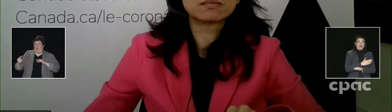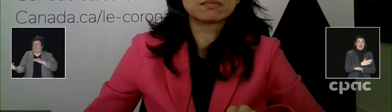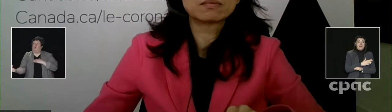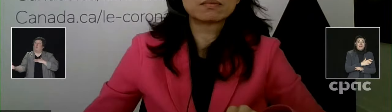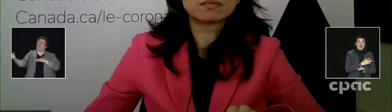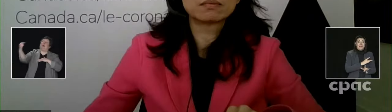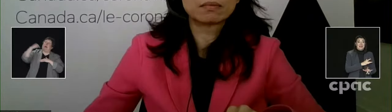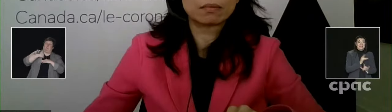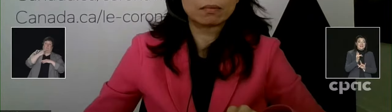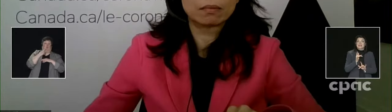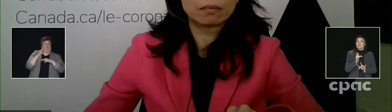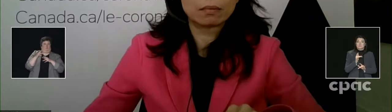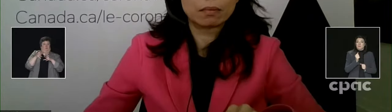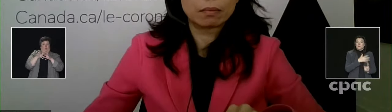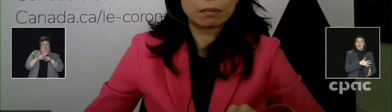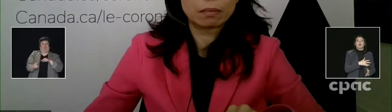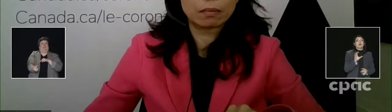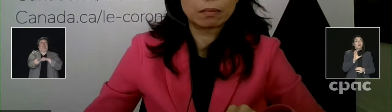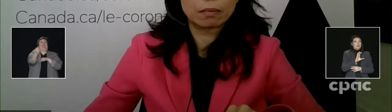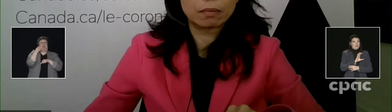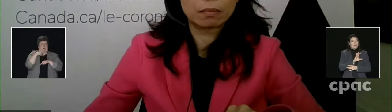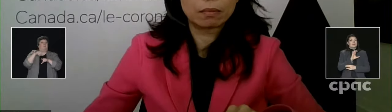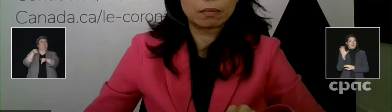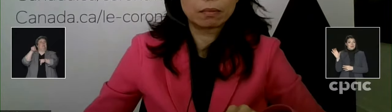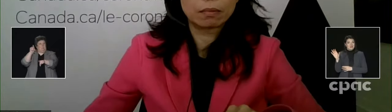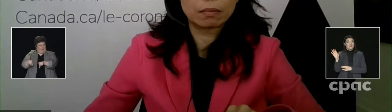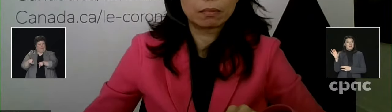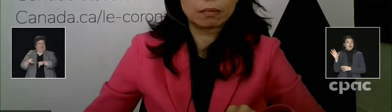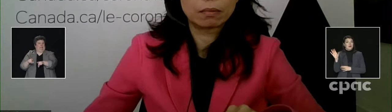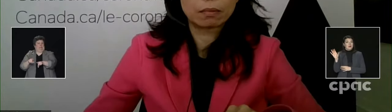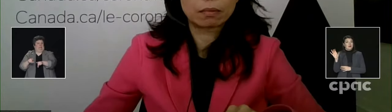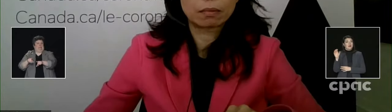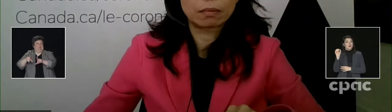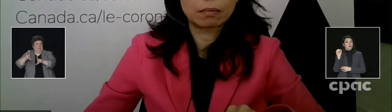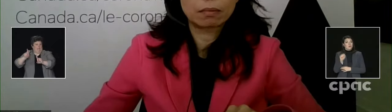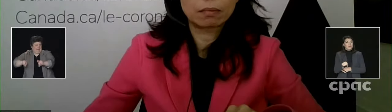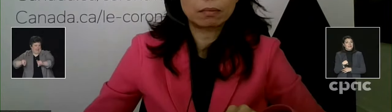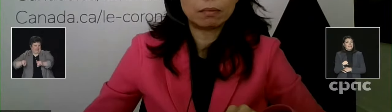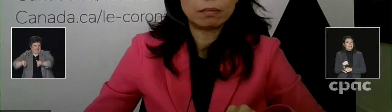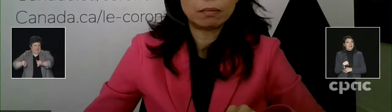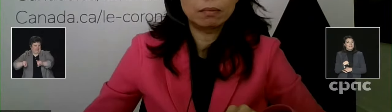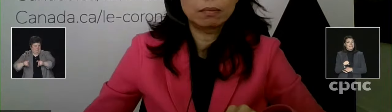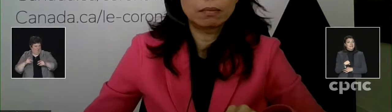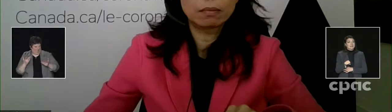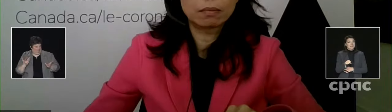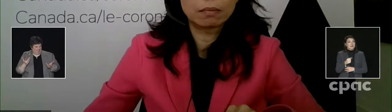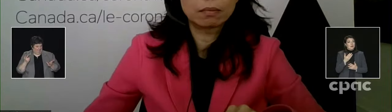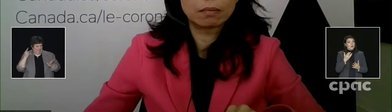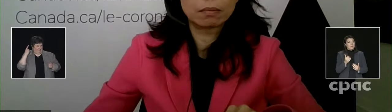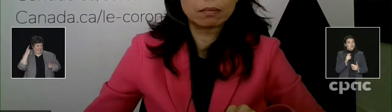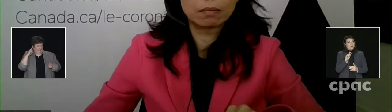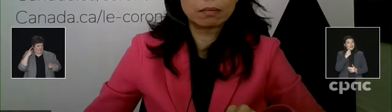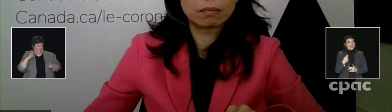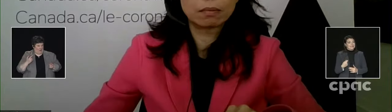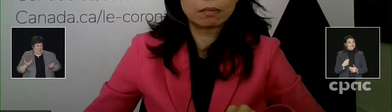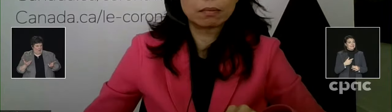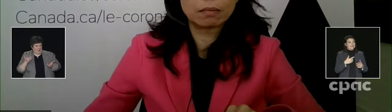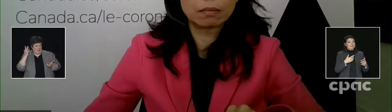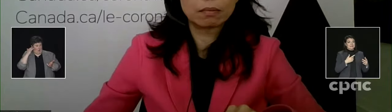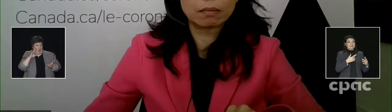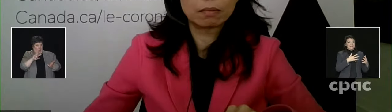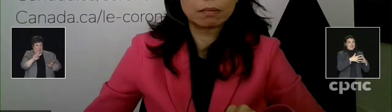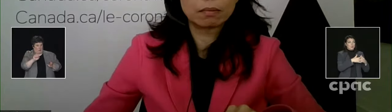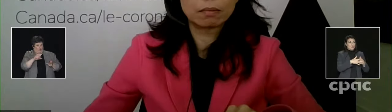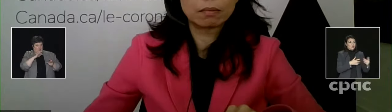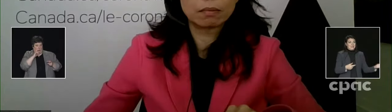border from the U.S. into Canada. So I'm wondering why maintain that requirement in light of the fact that the U.S. does not